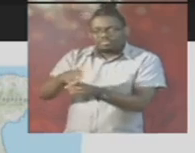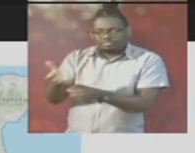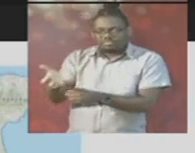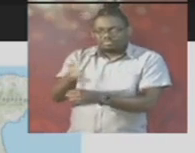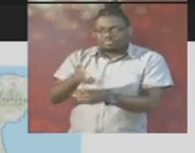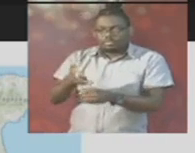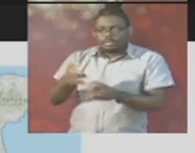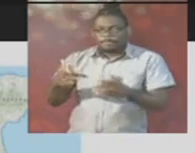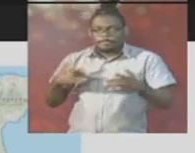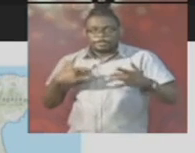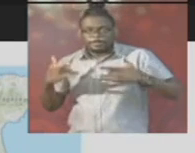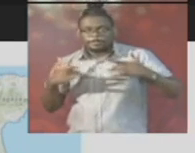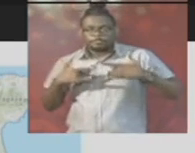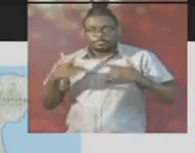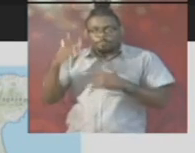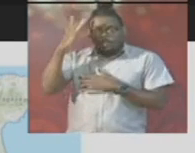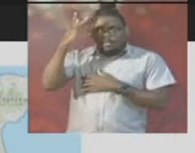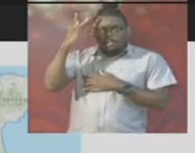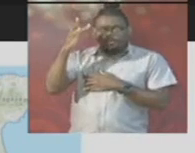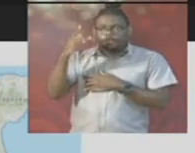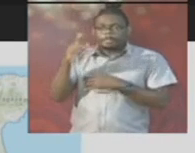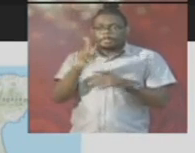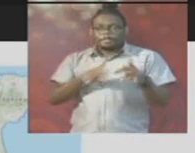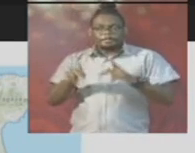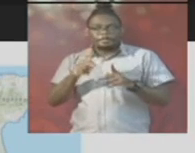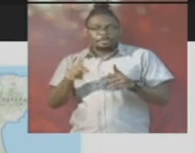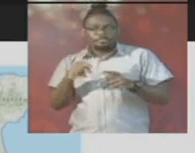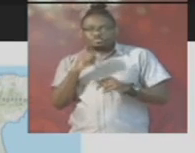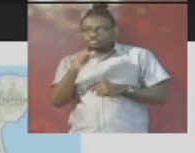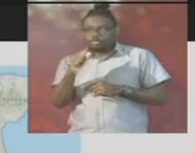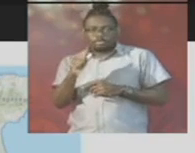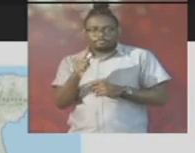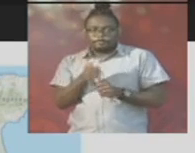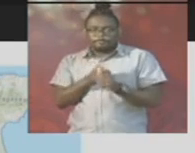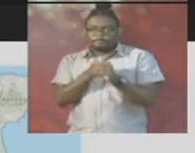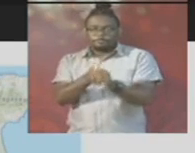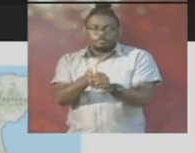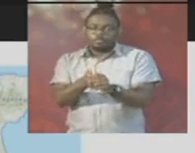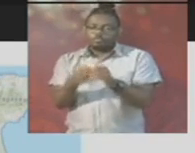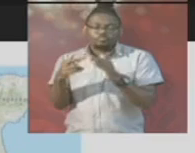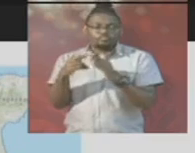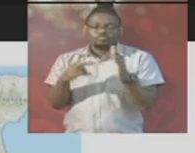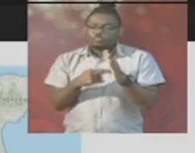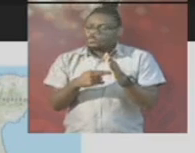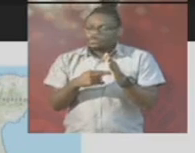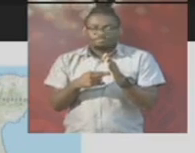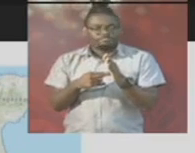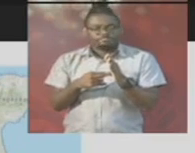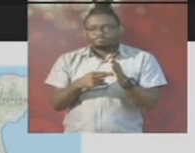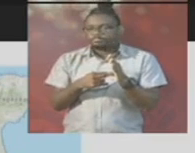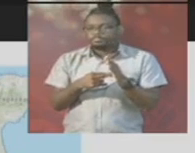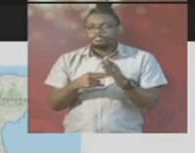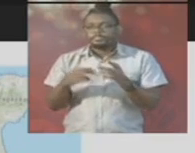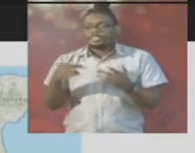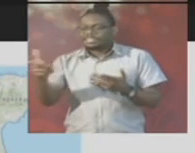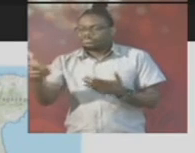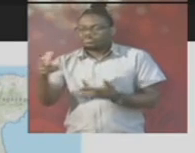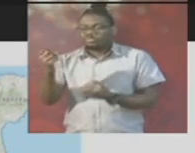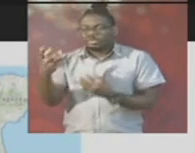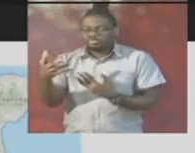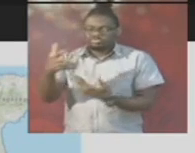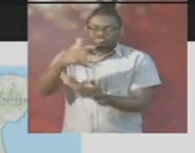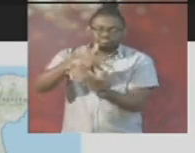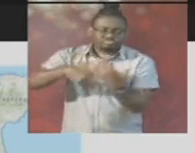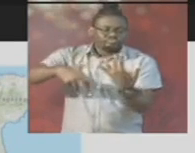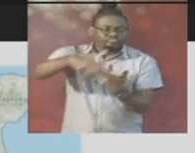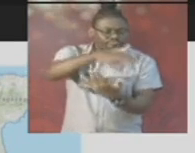adherence to that mask wearing, physical distancing, not gathering, is not as